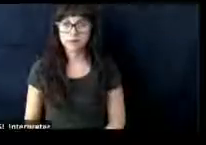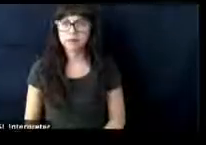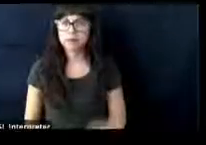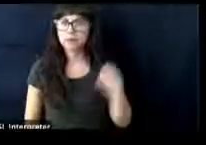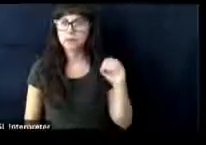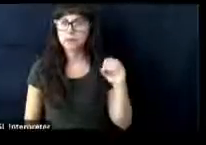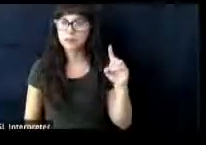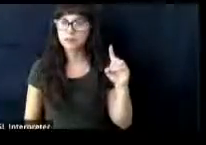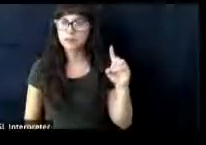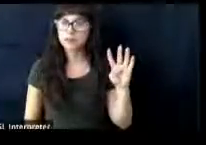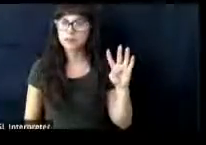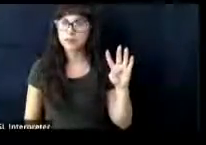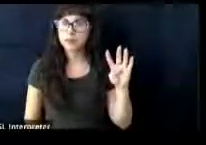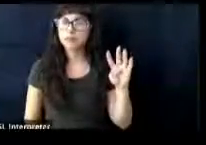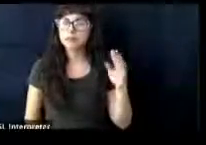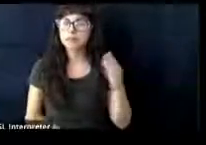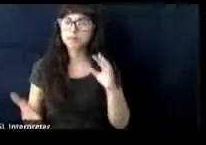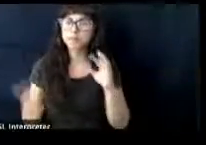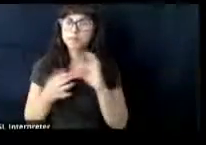014, I will be promoting you now.